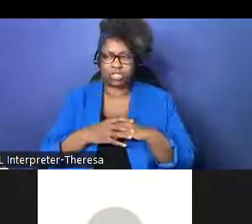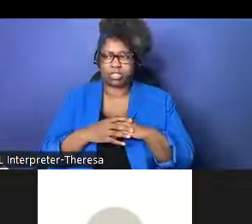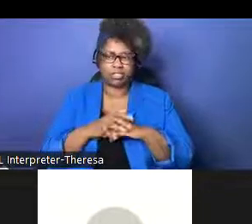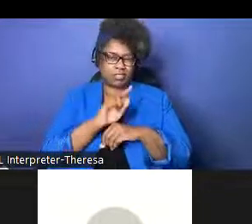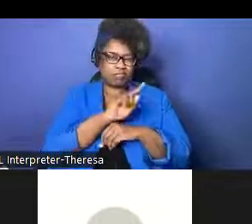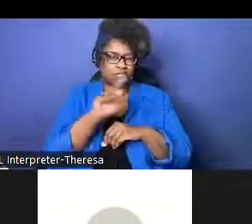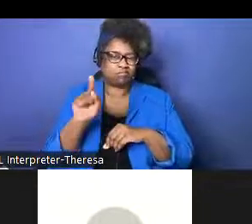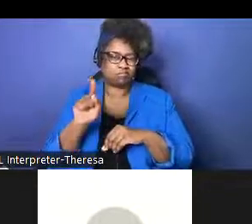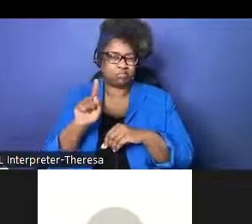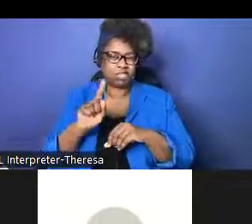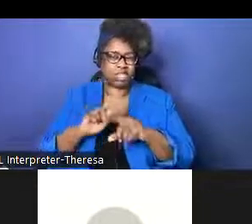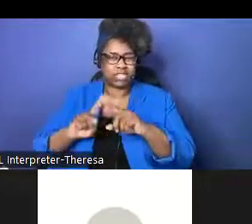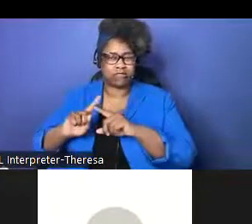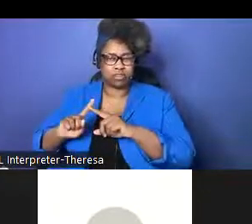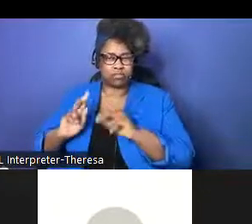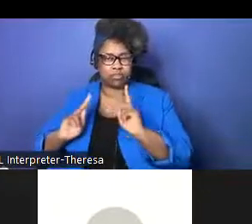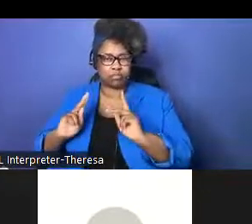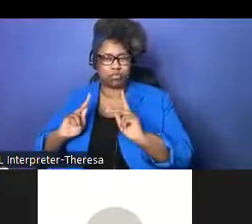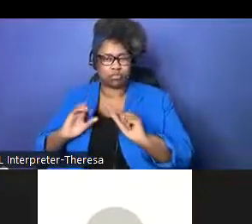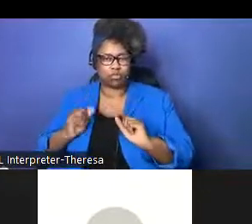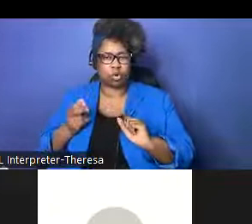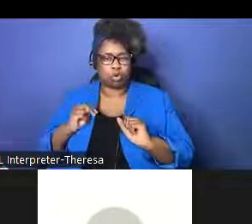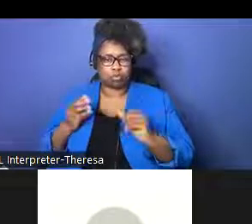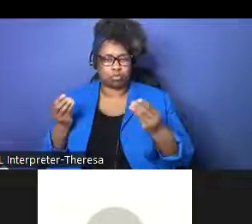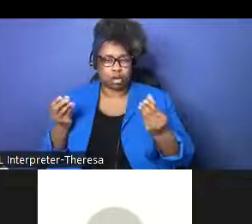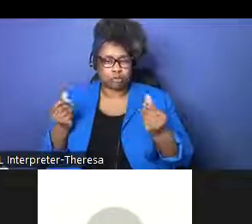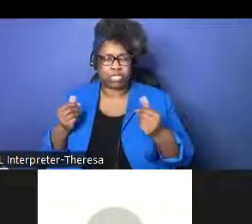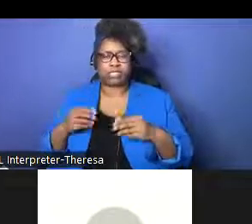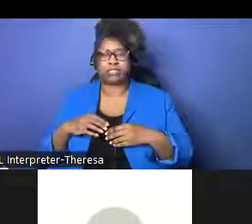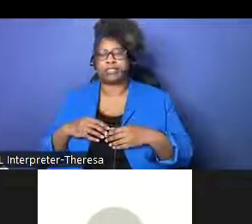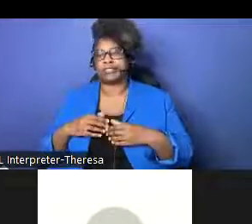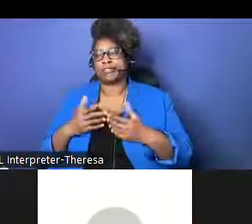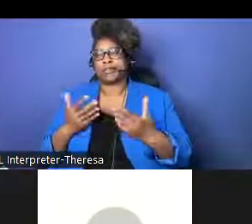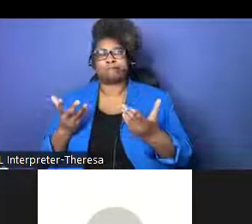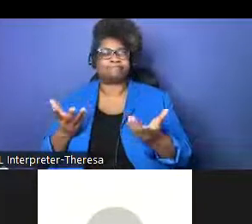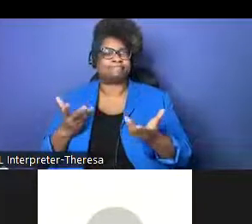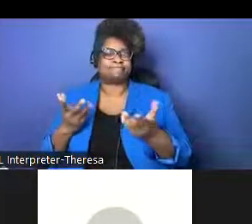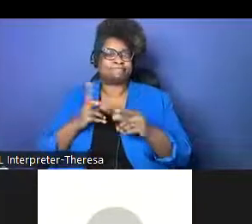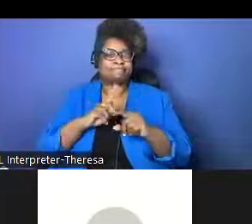and overall just a patchwork